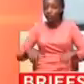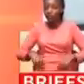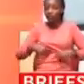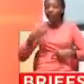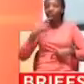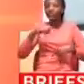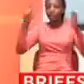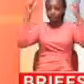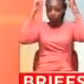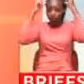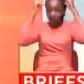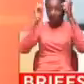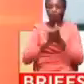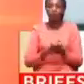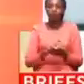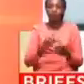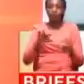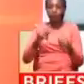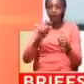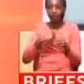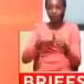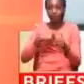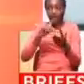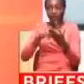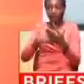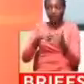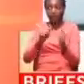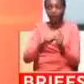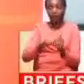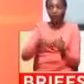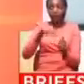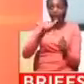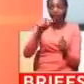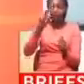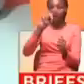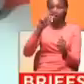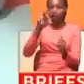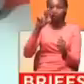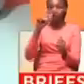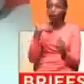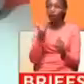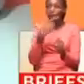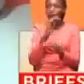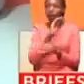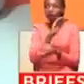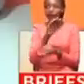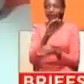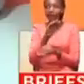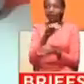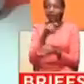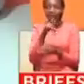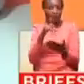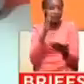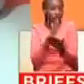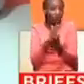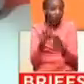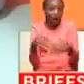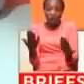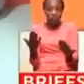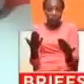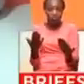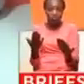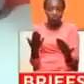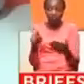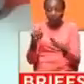also a sorcerer. Well, I think I'll start with Andrew Bambu. Anasema, is it just showbiz or it's true? Is